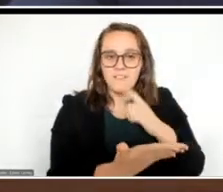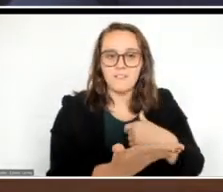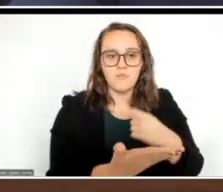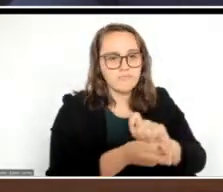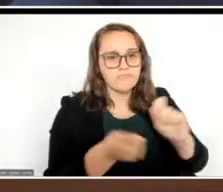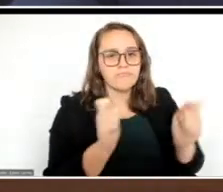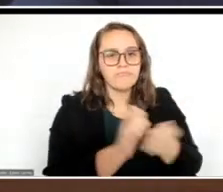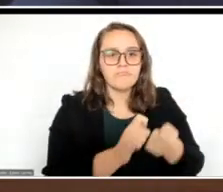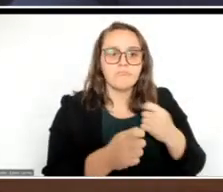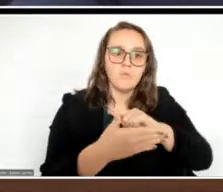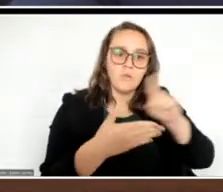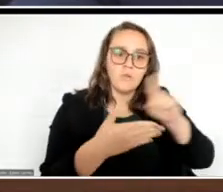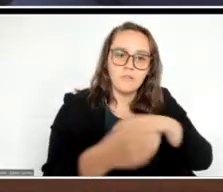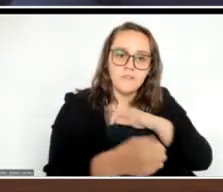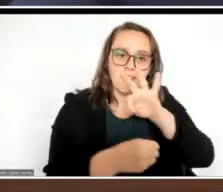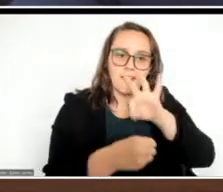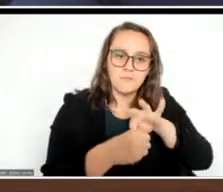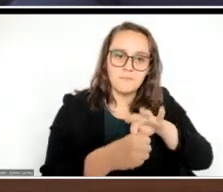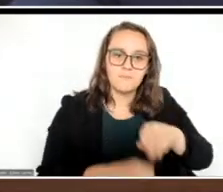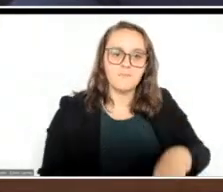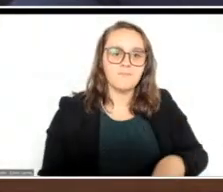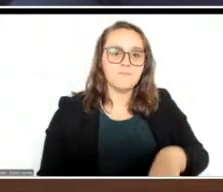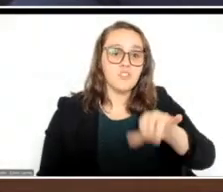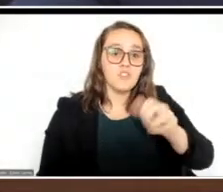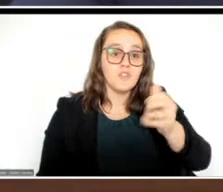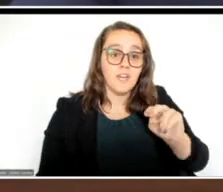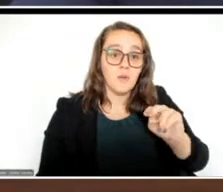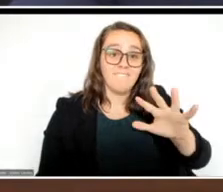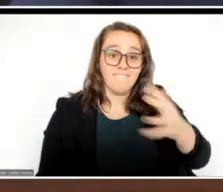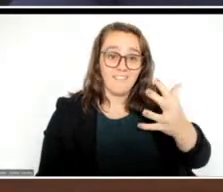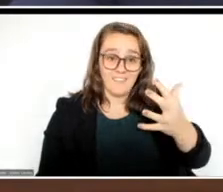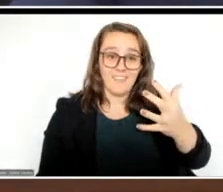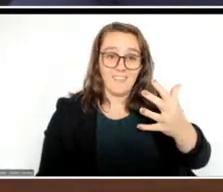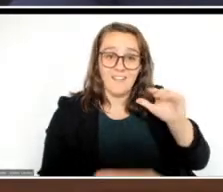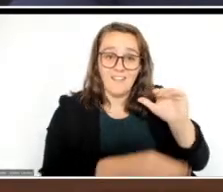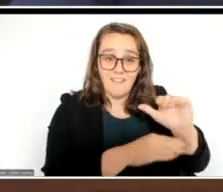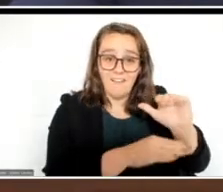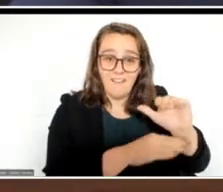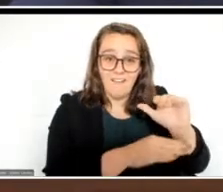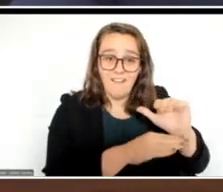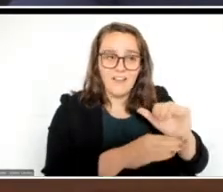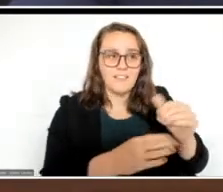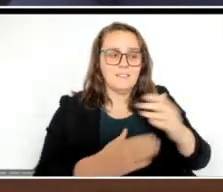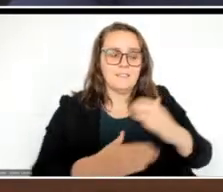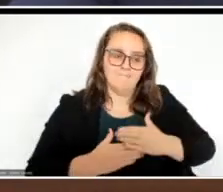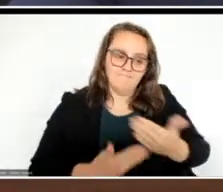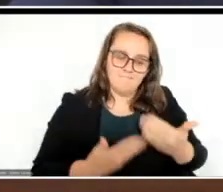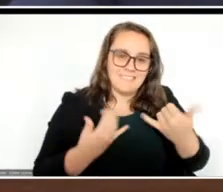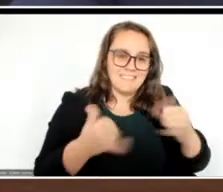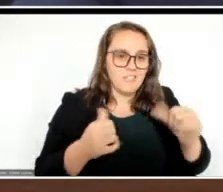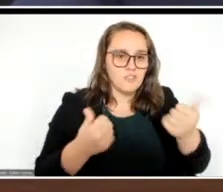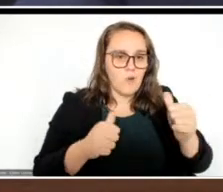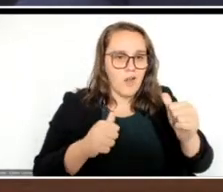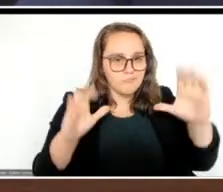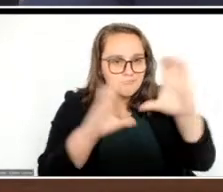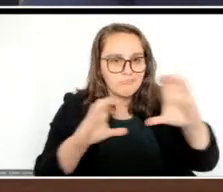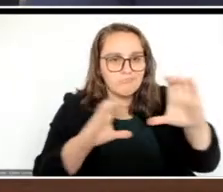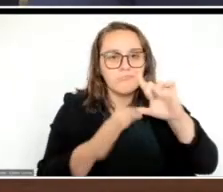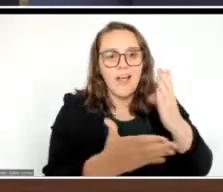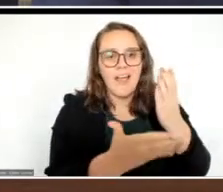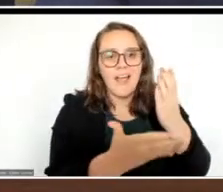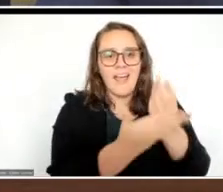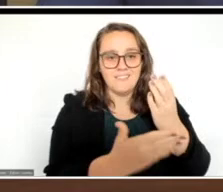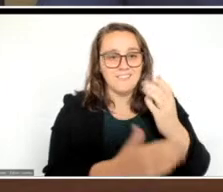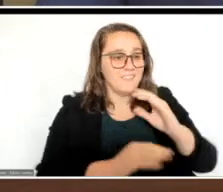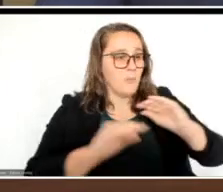January 5th, they admitted they were still trying to find that phantom evidence. Of course, as a result of making intentionally